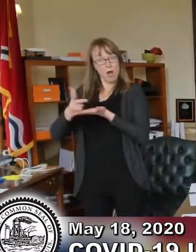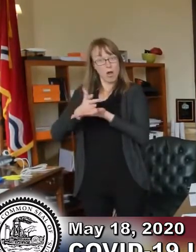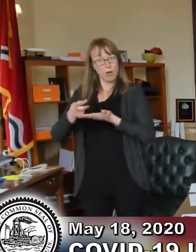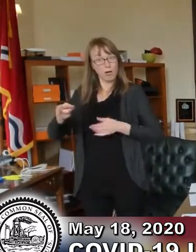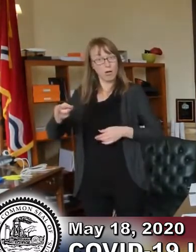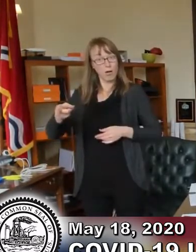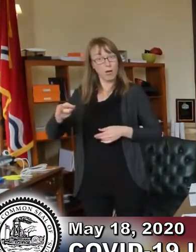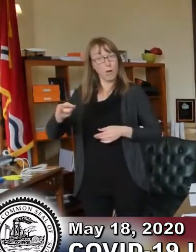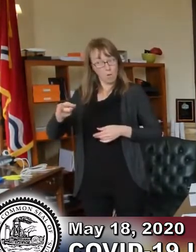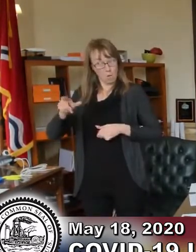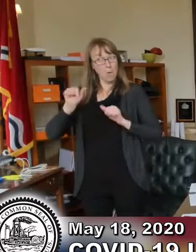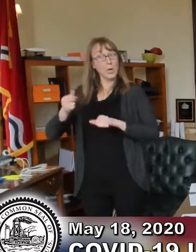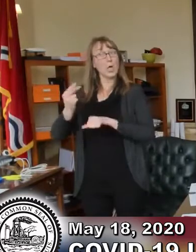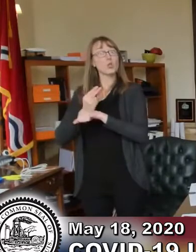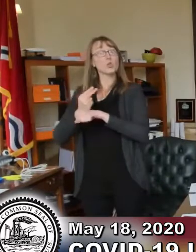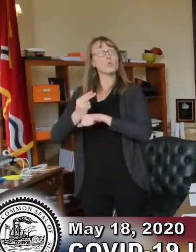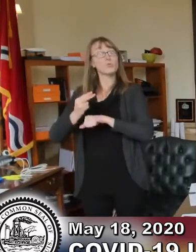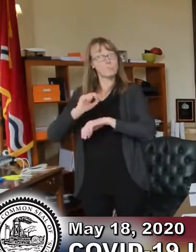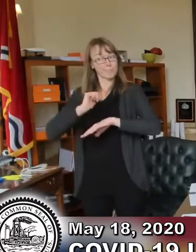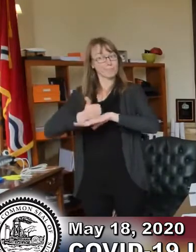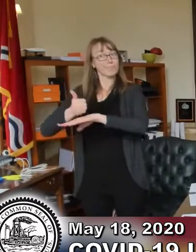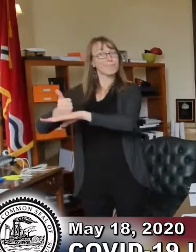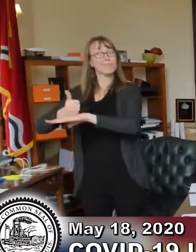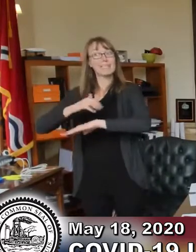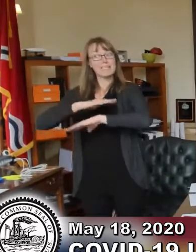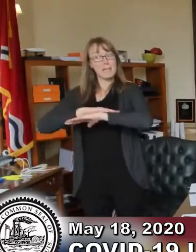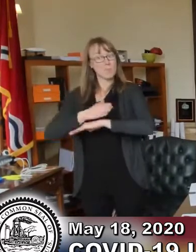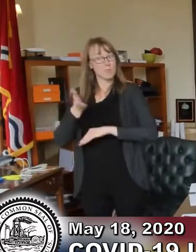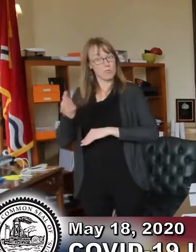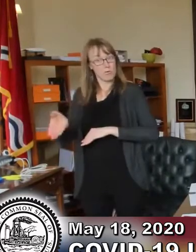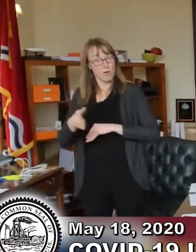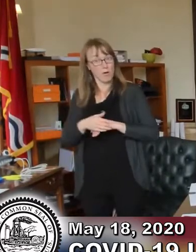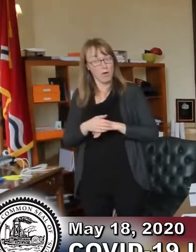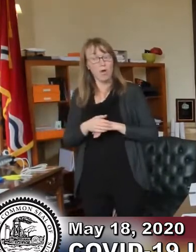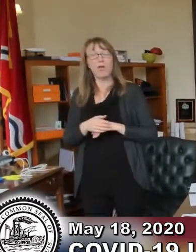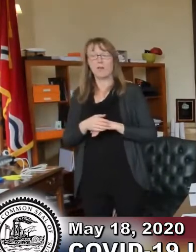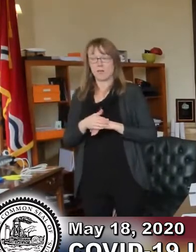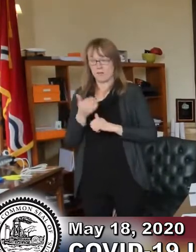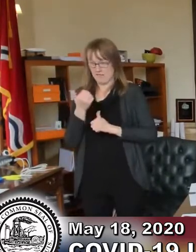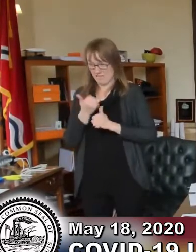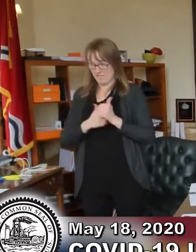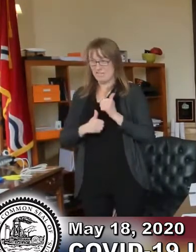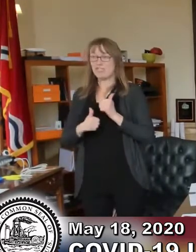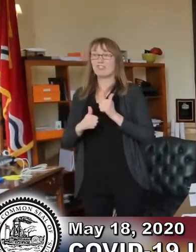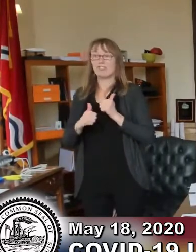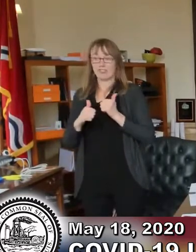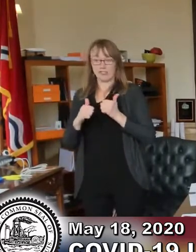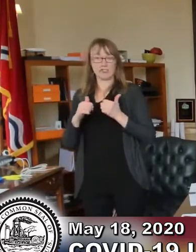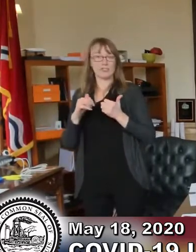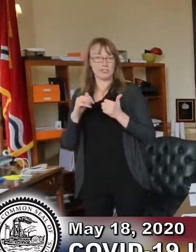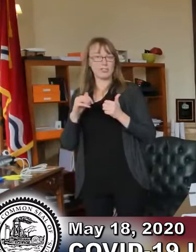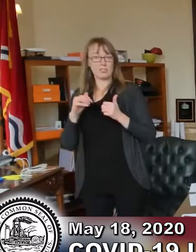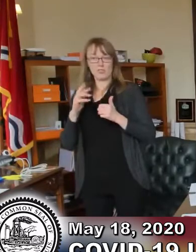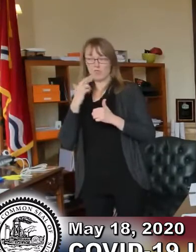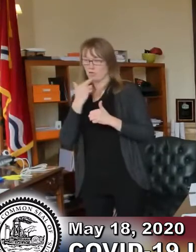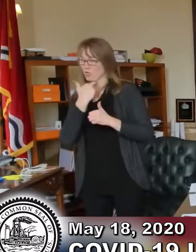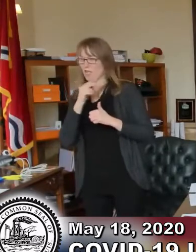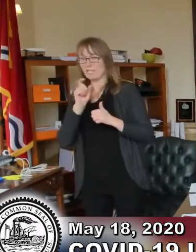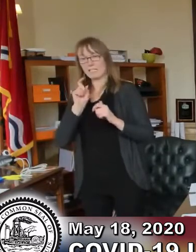street. Restaurants and business associations will need to work with their aldermen on this, alderman, alderwoman,